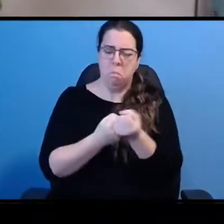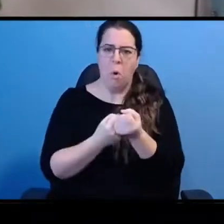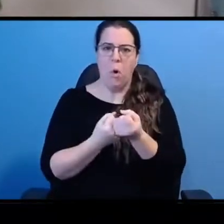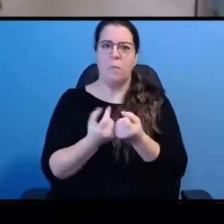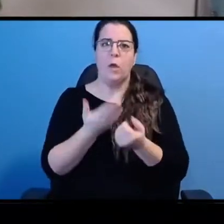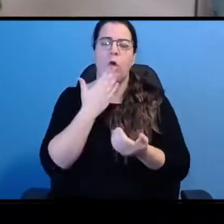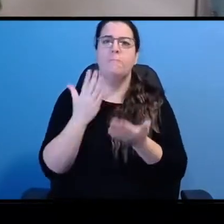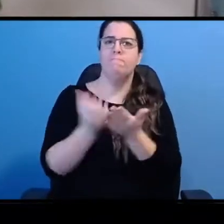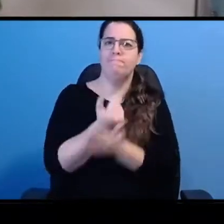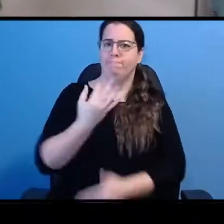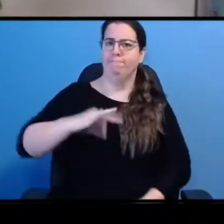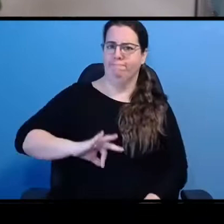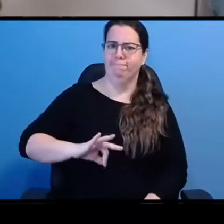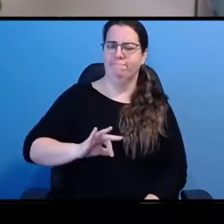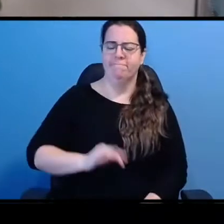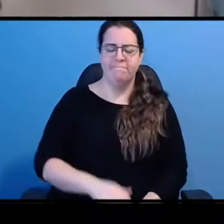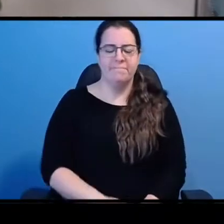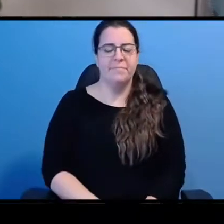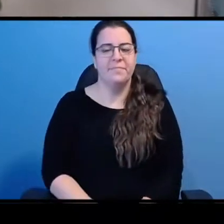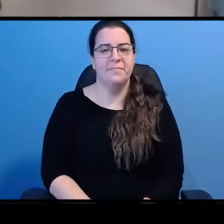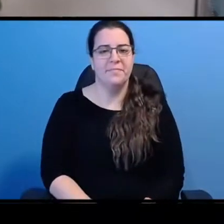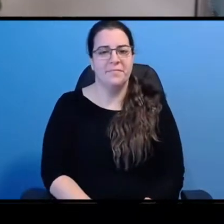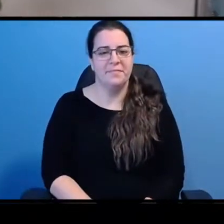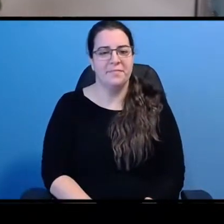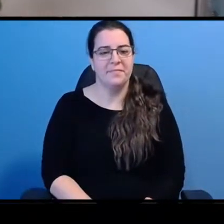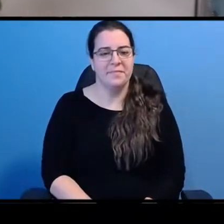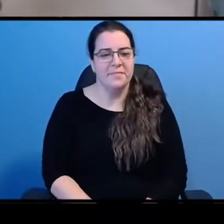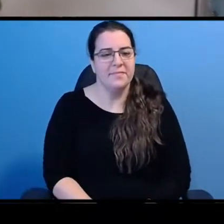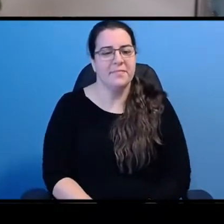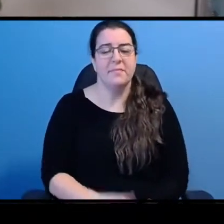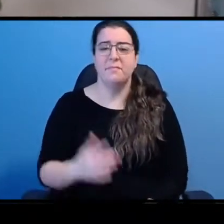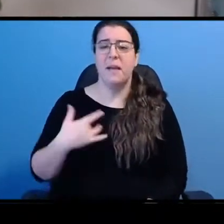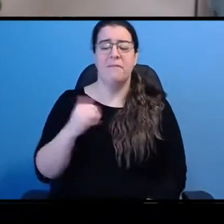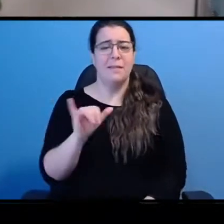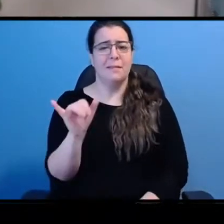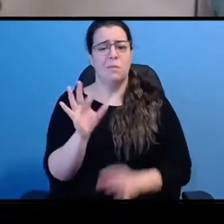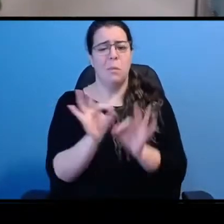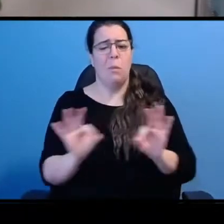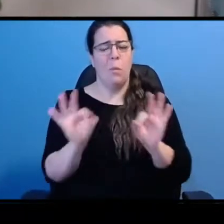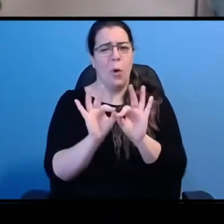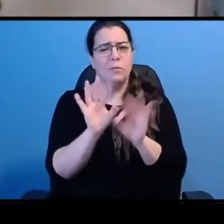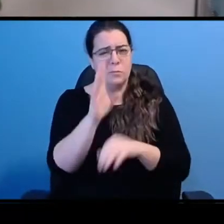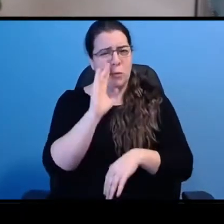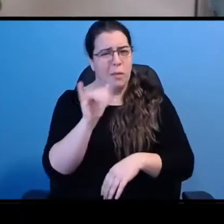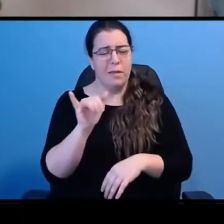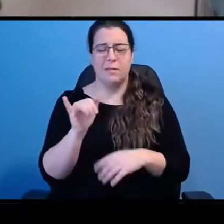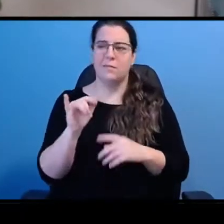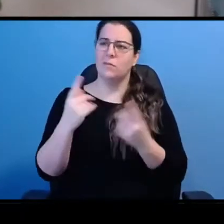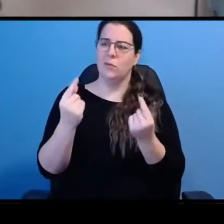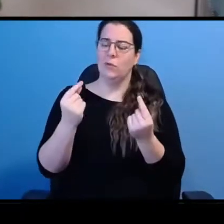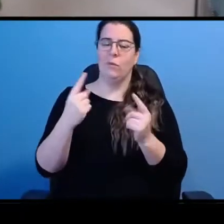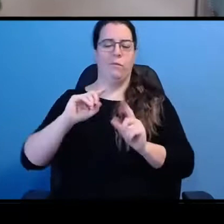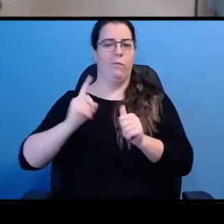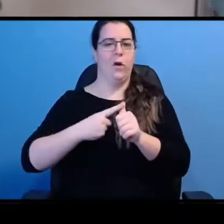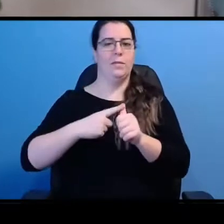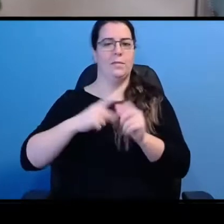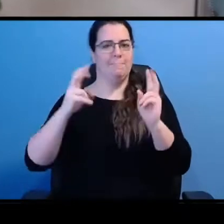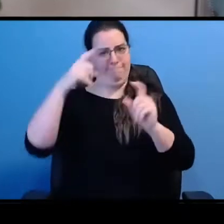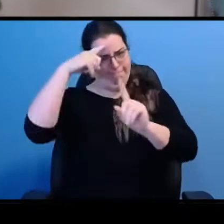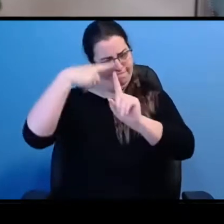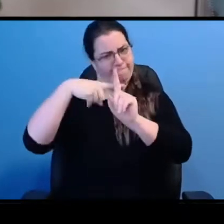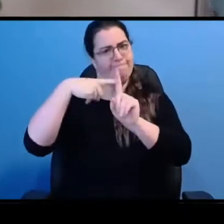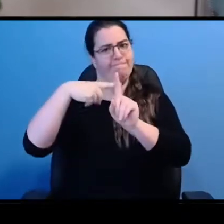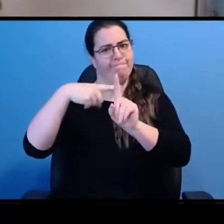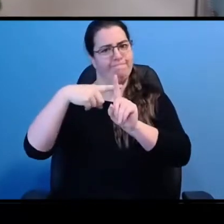setting a positive and creating a positive mindset. So the first question that I like to ask people in terms of grant writing